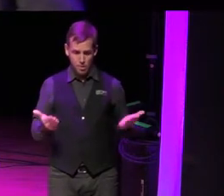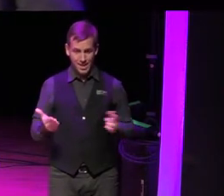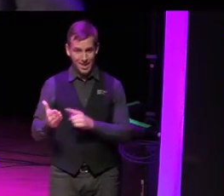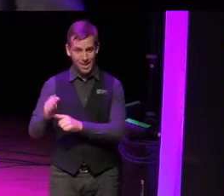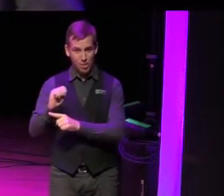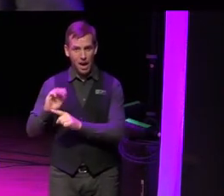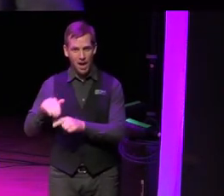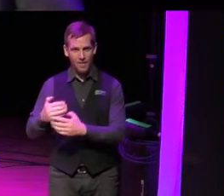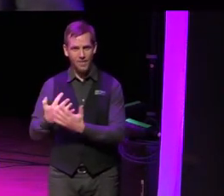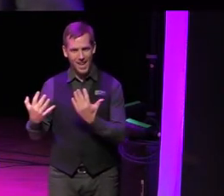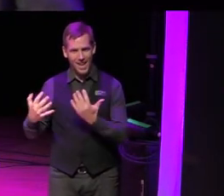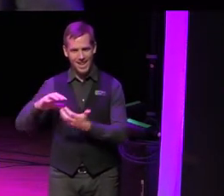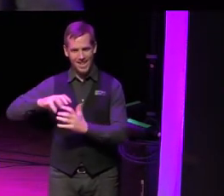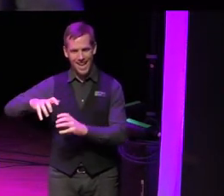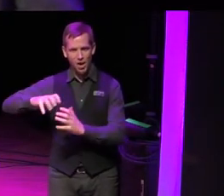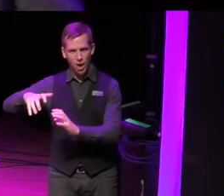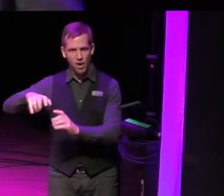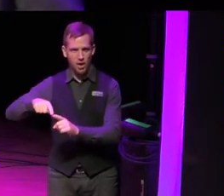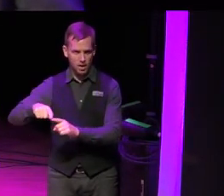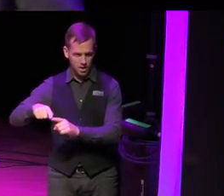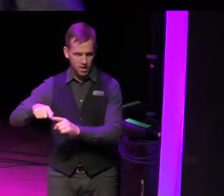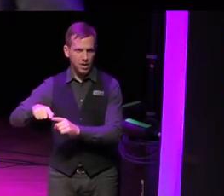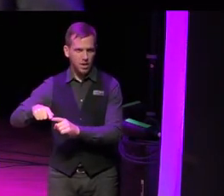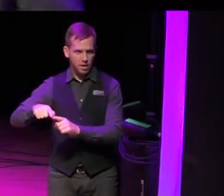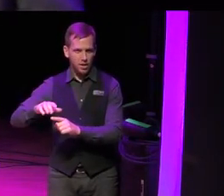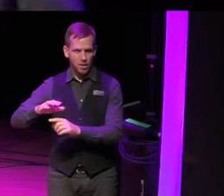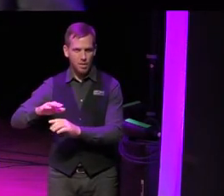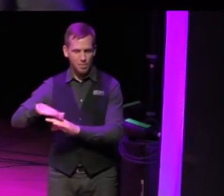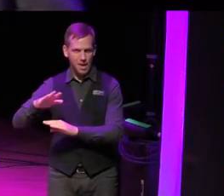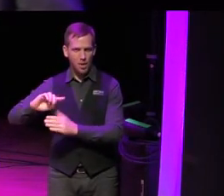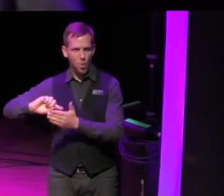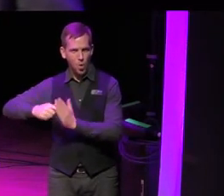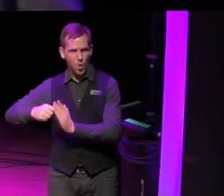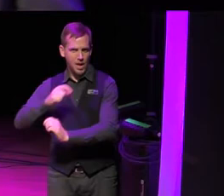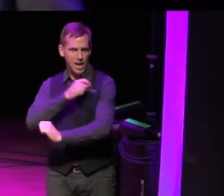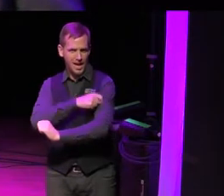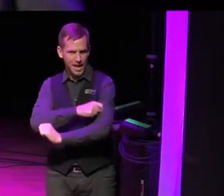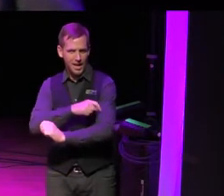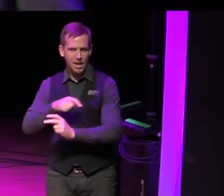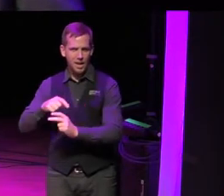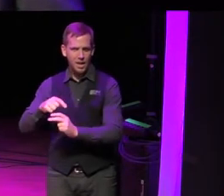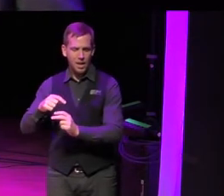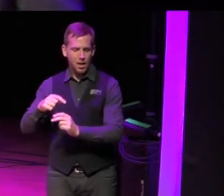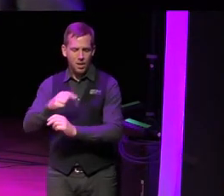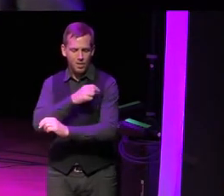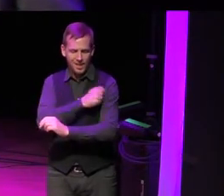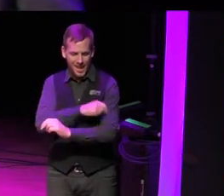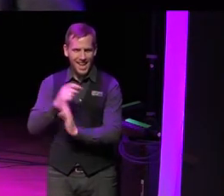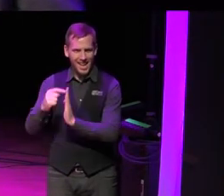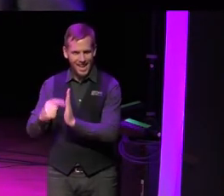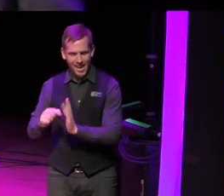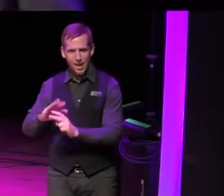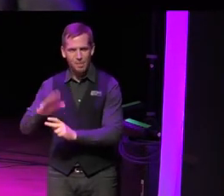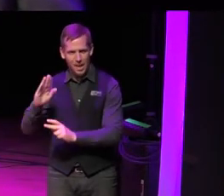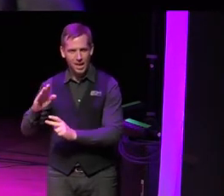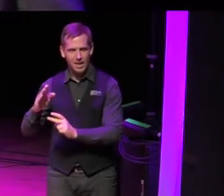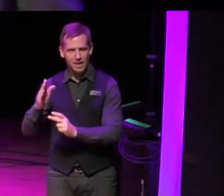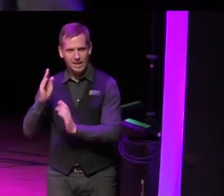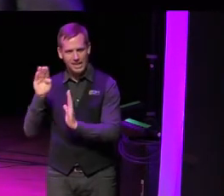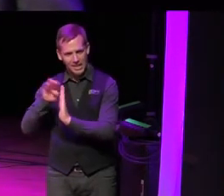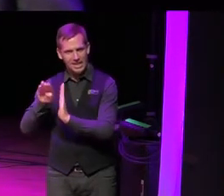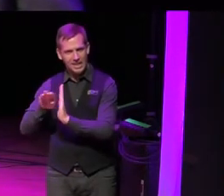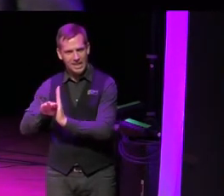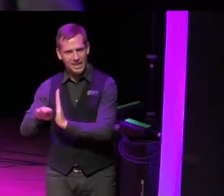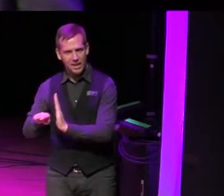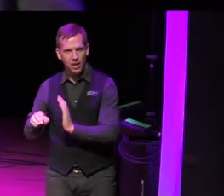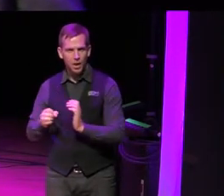scandals, so they have much tighter procurement systems and support systems and grant-making systems than Sweden has, because Sweden is a